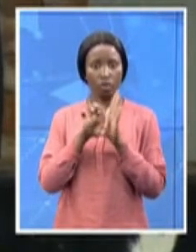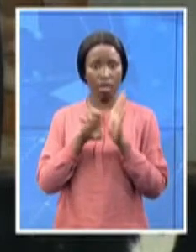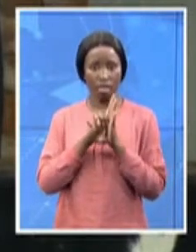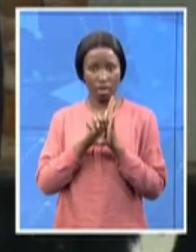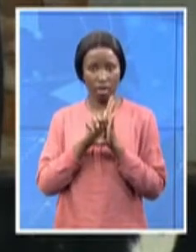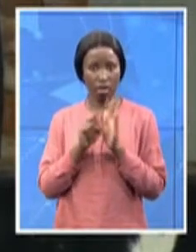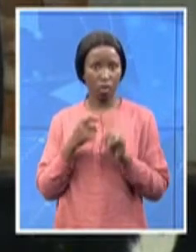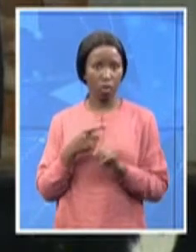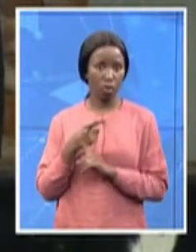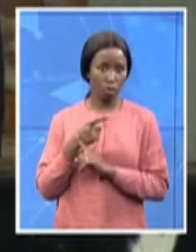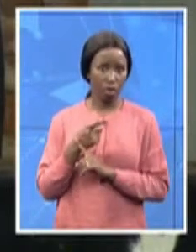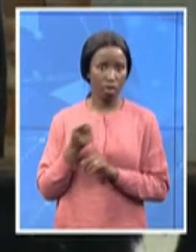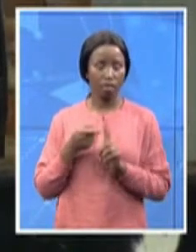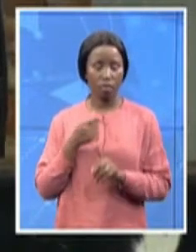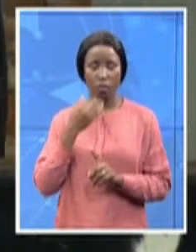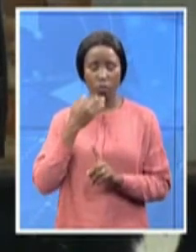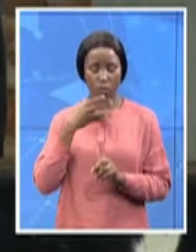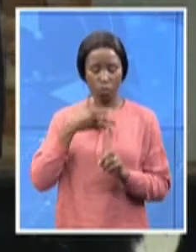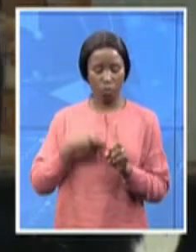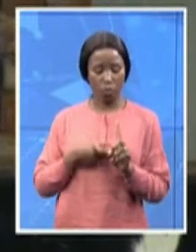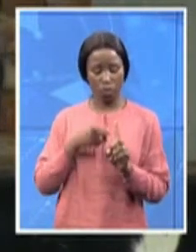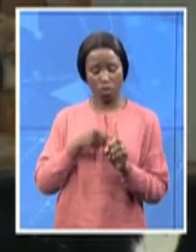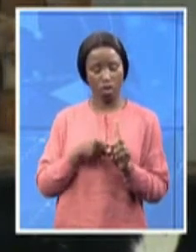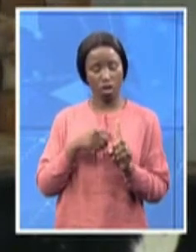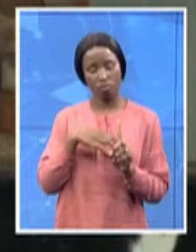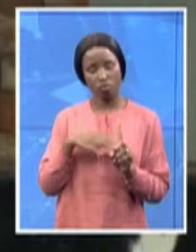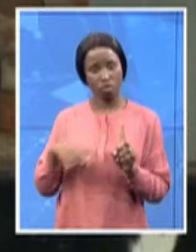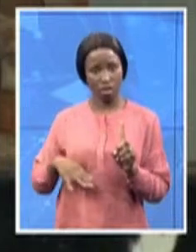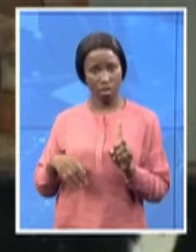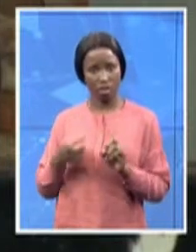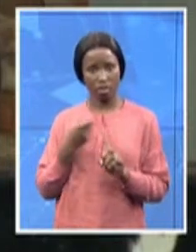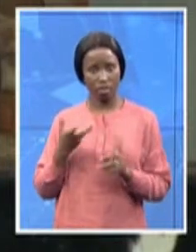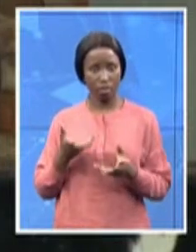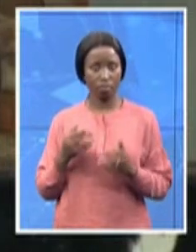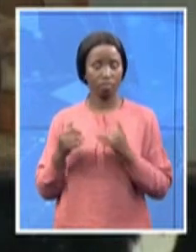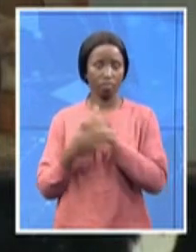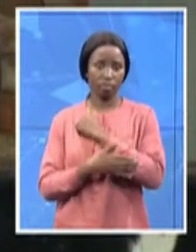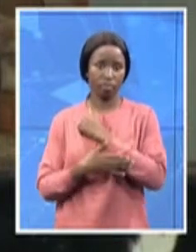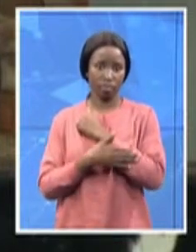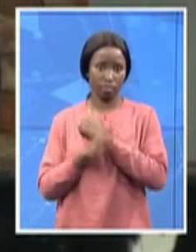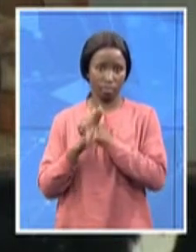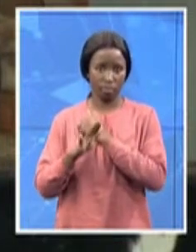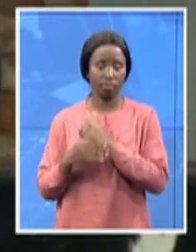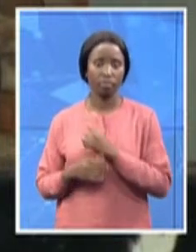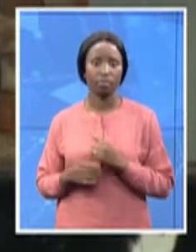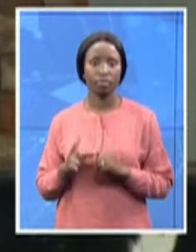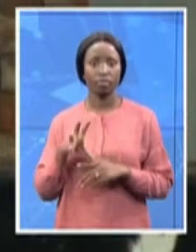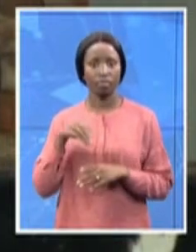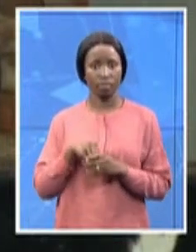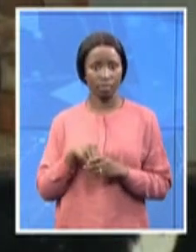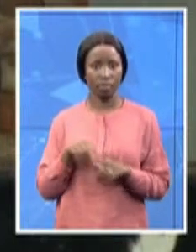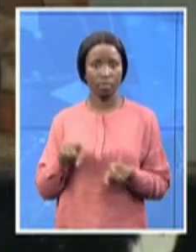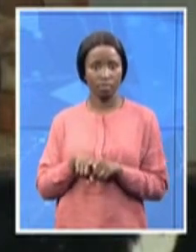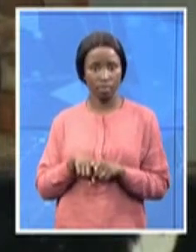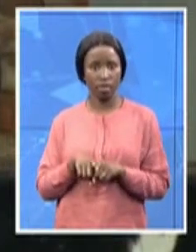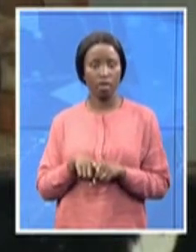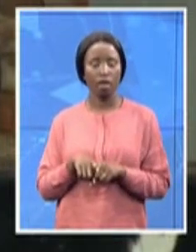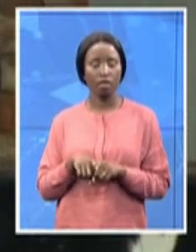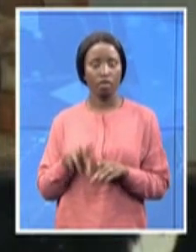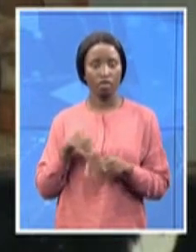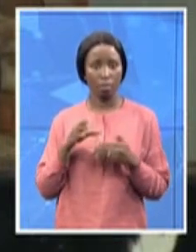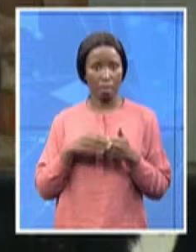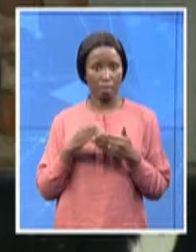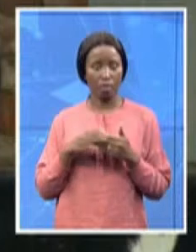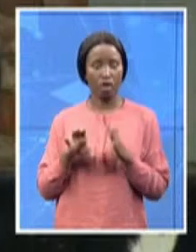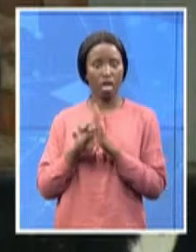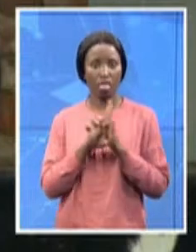Republic, acting in terms of the Executive Members Ethics Act 82 of